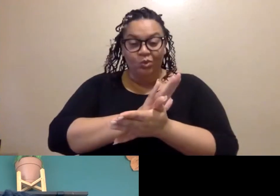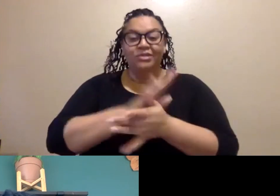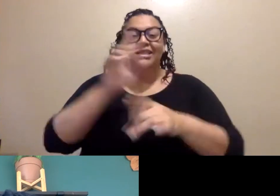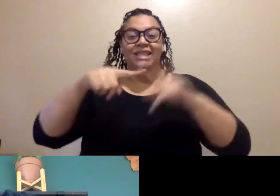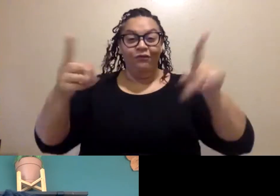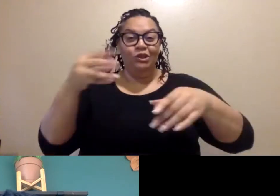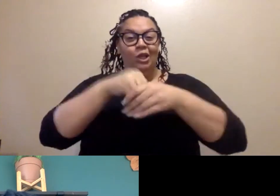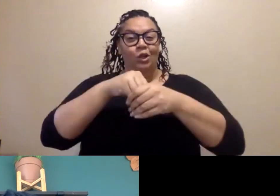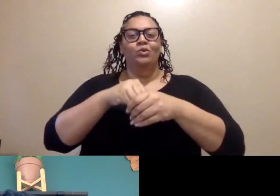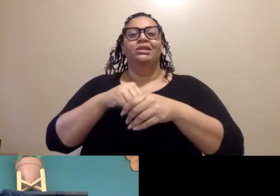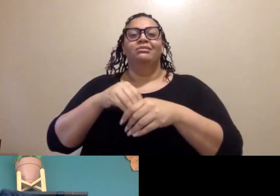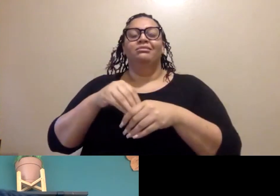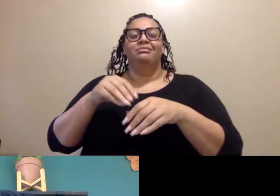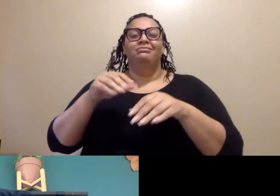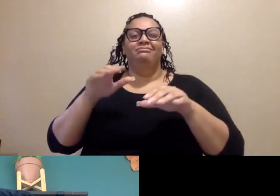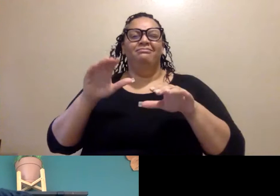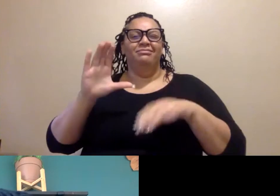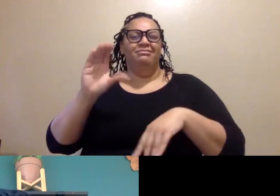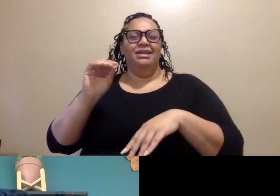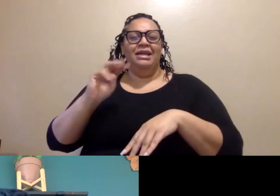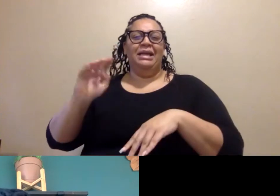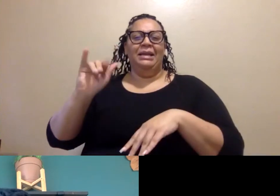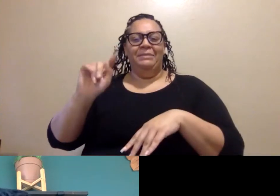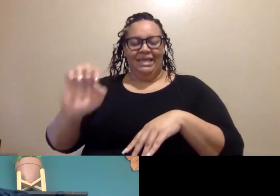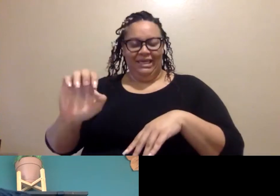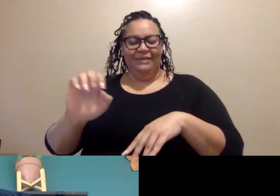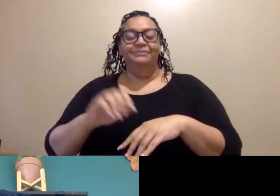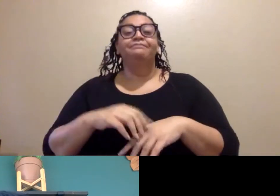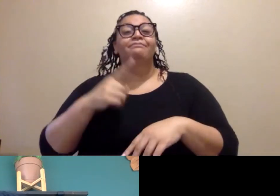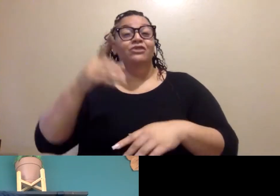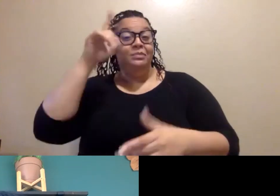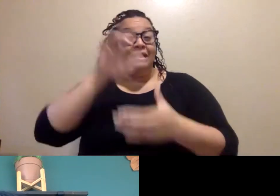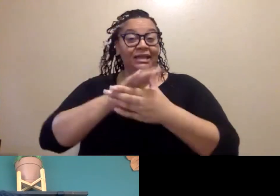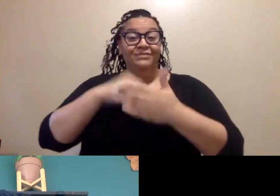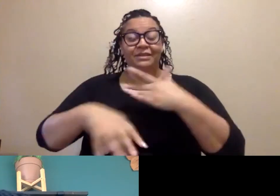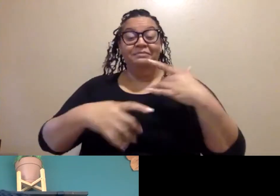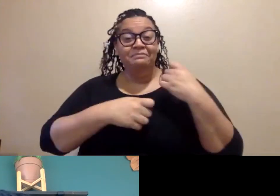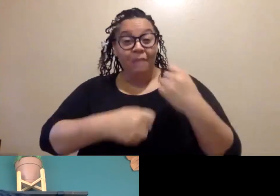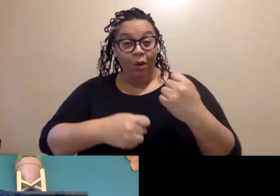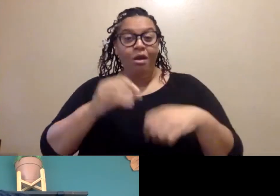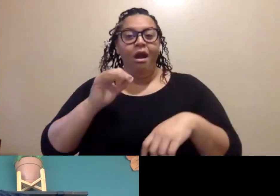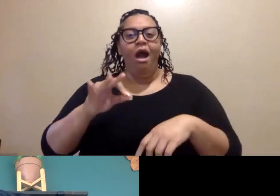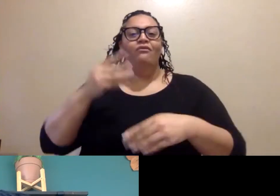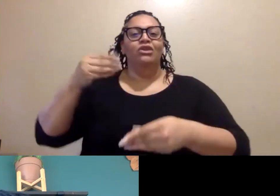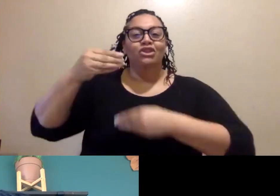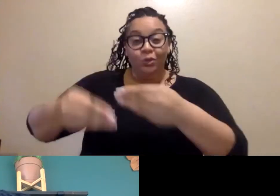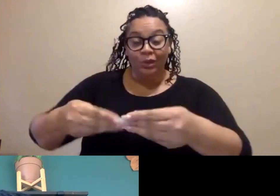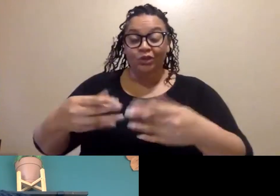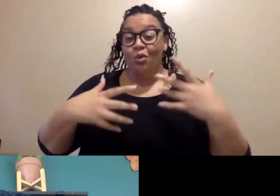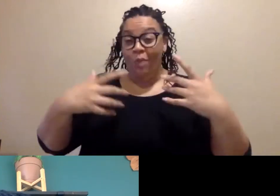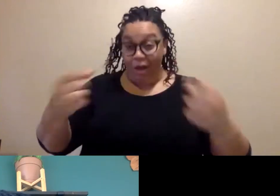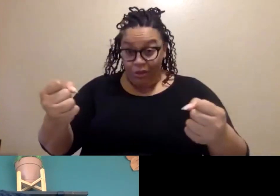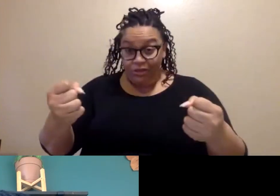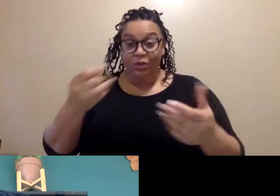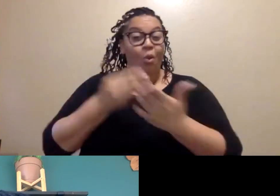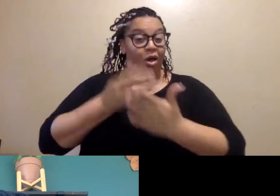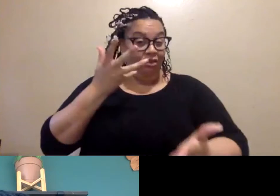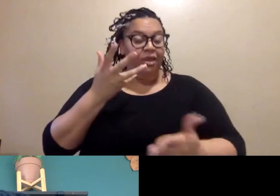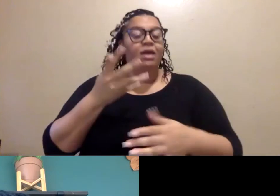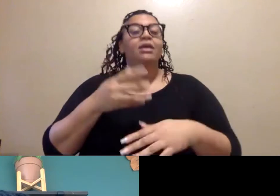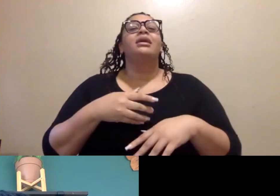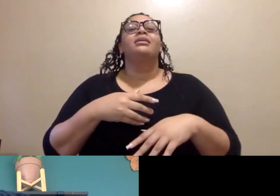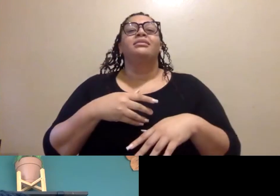Inclusion Committee. She believes in the power of generational health and wealth, and that it first begins with addressing and